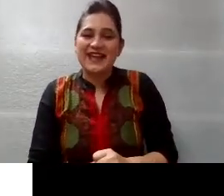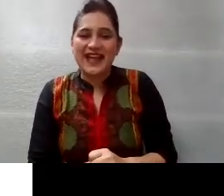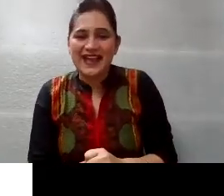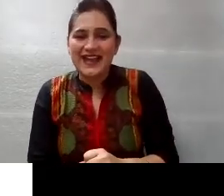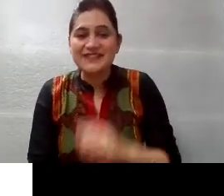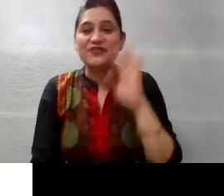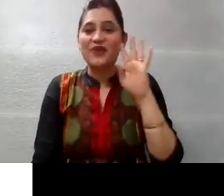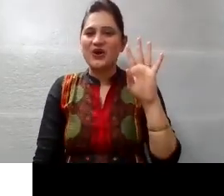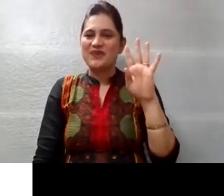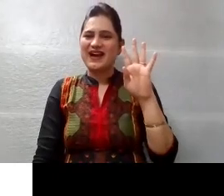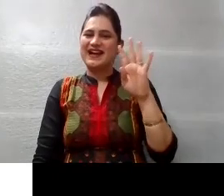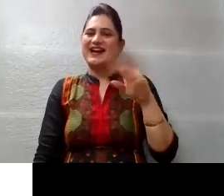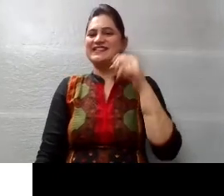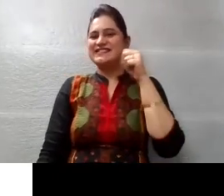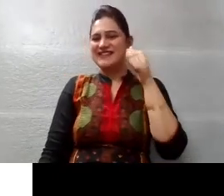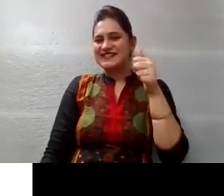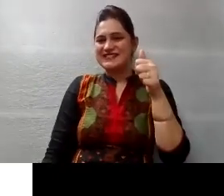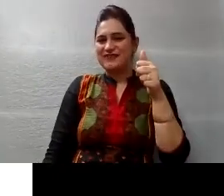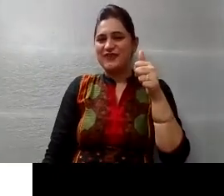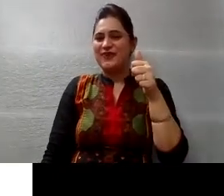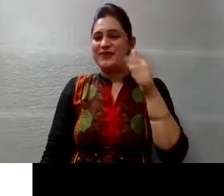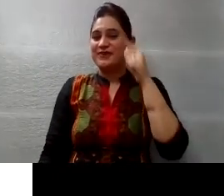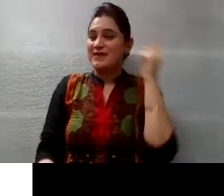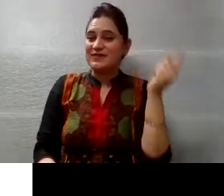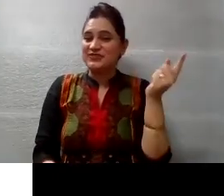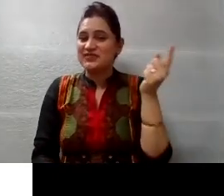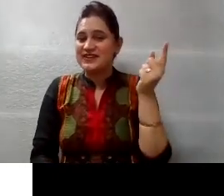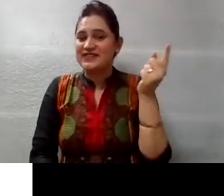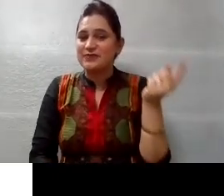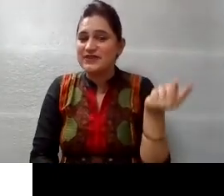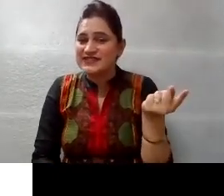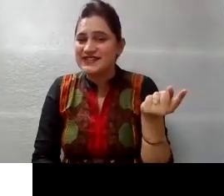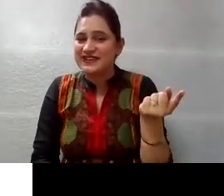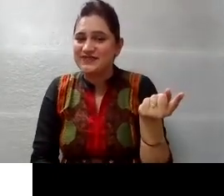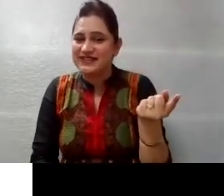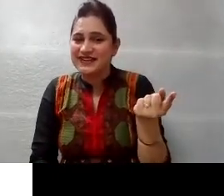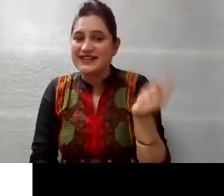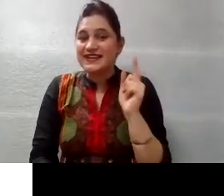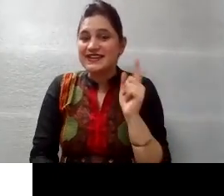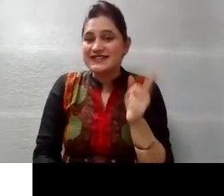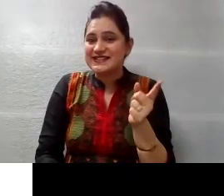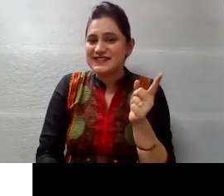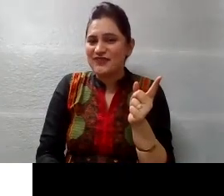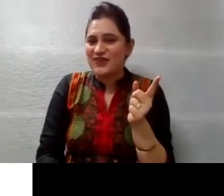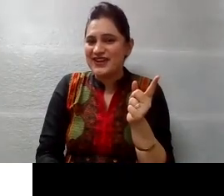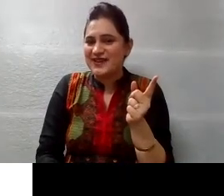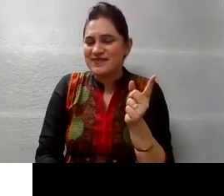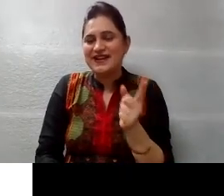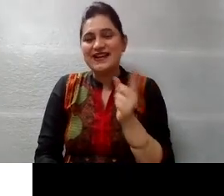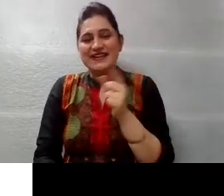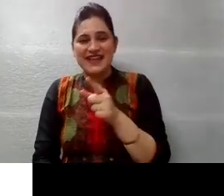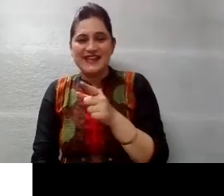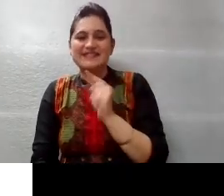and four ones. 64. Remember children, in the previous slide we did 64